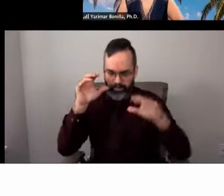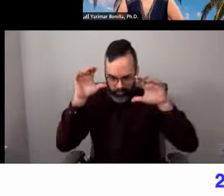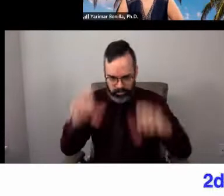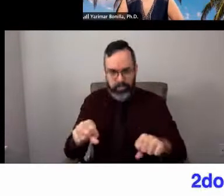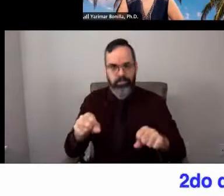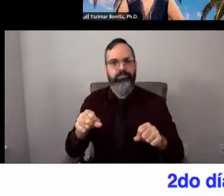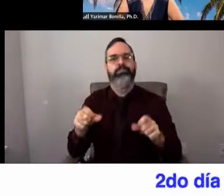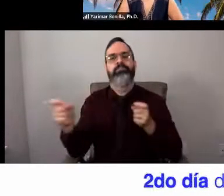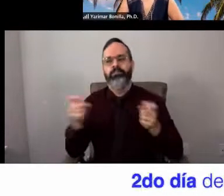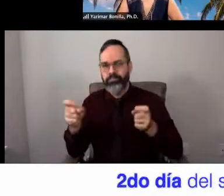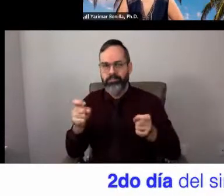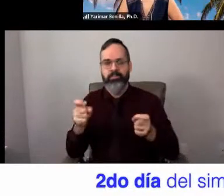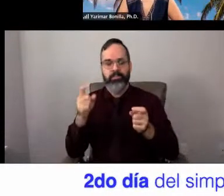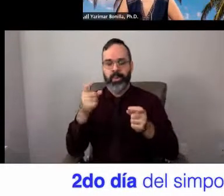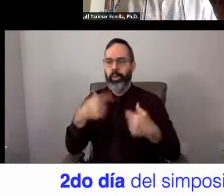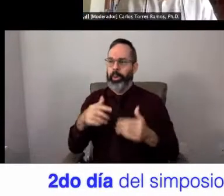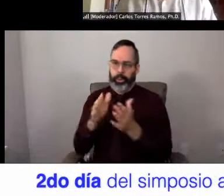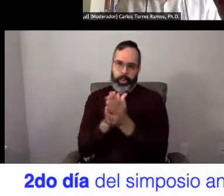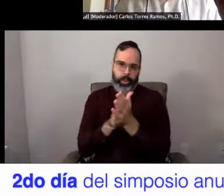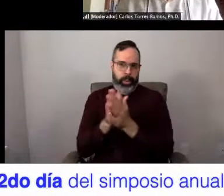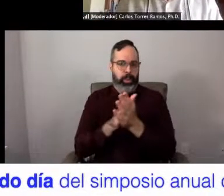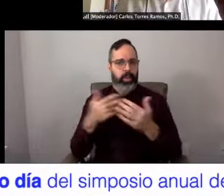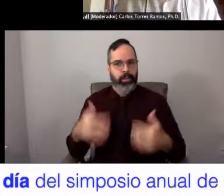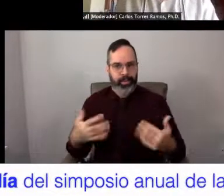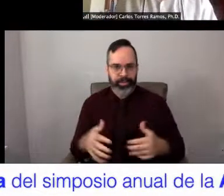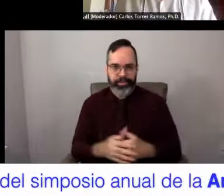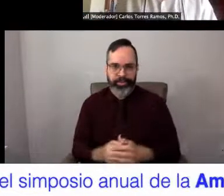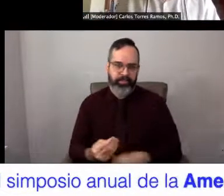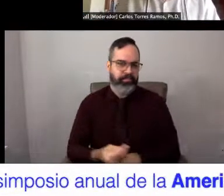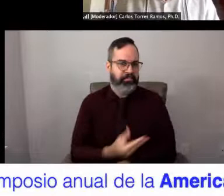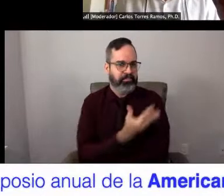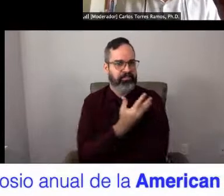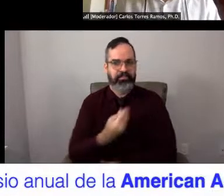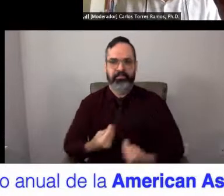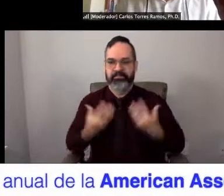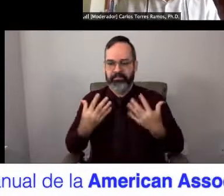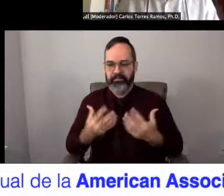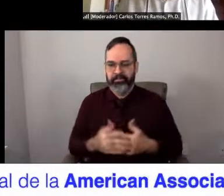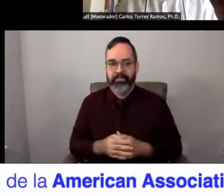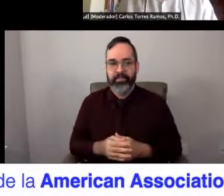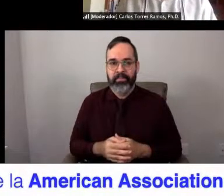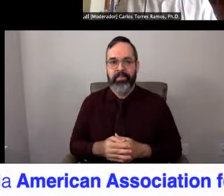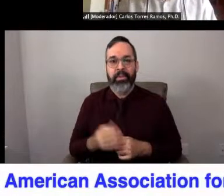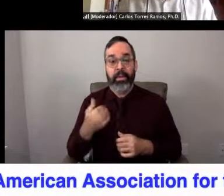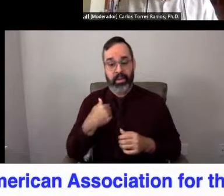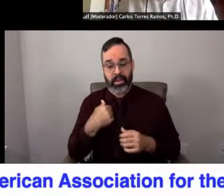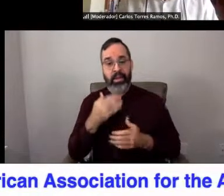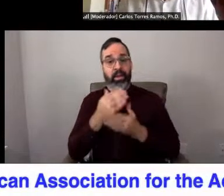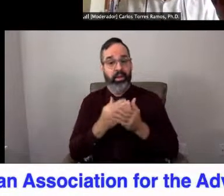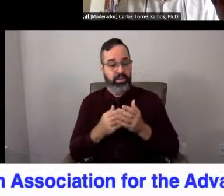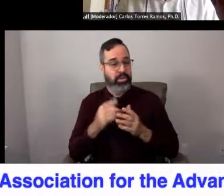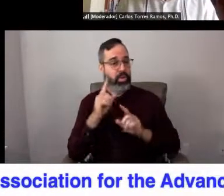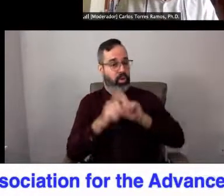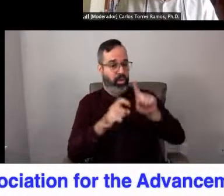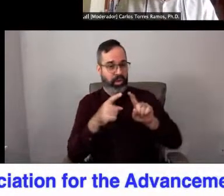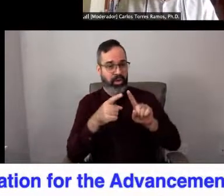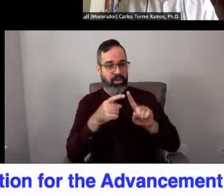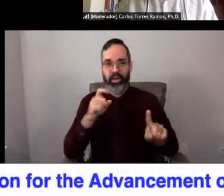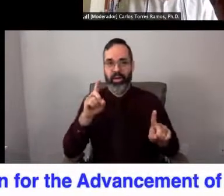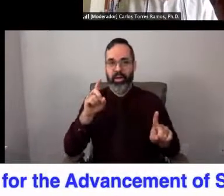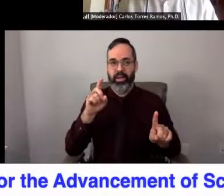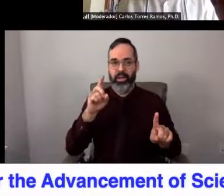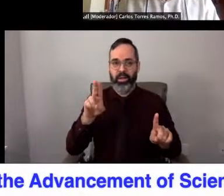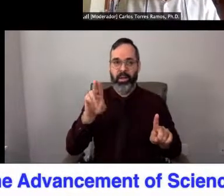hats off. Yeah, thank you. We have a couple of questions to Dr. Bullock. In